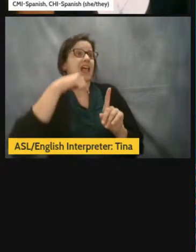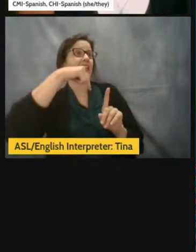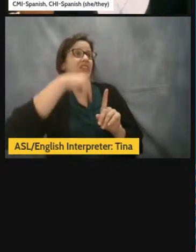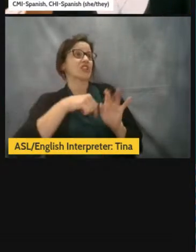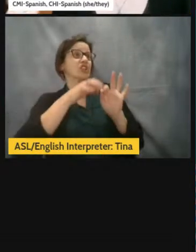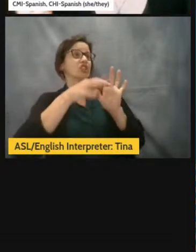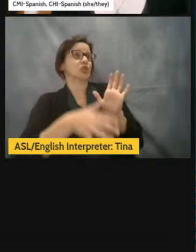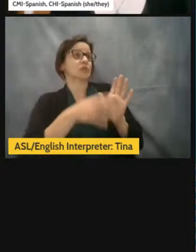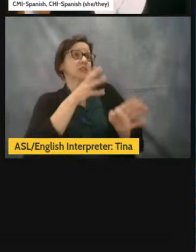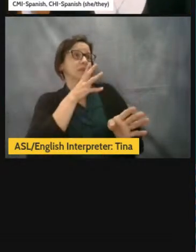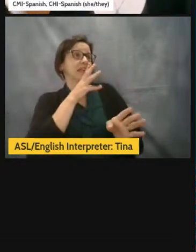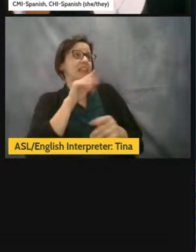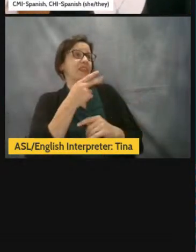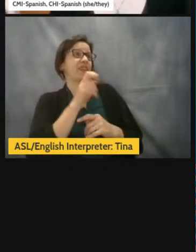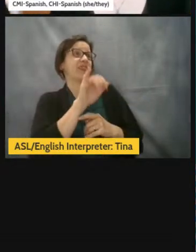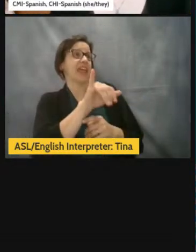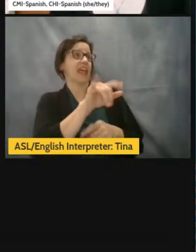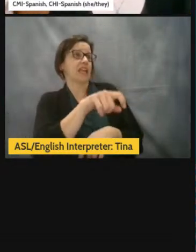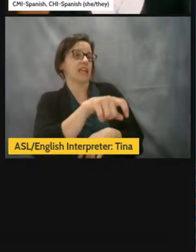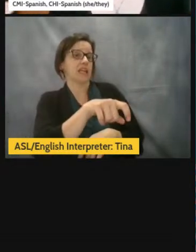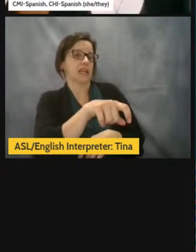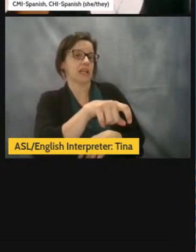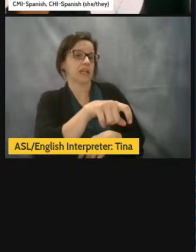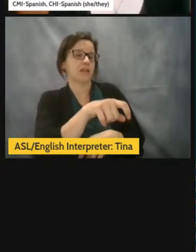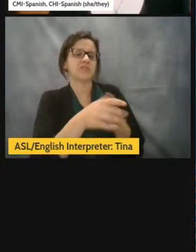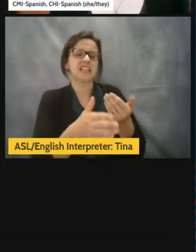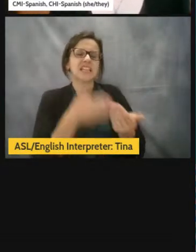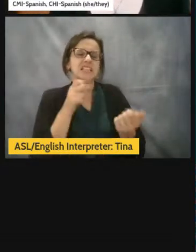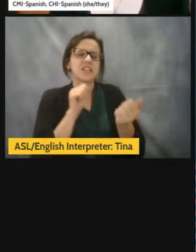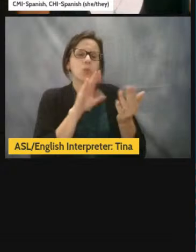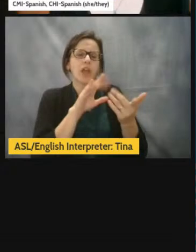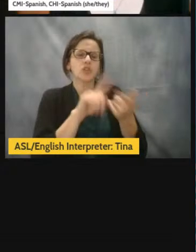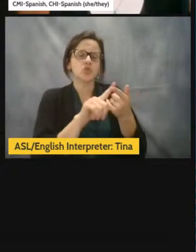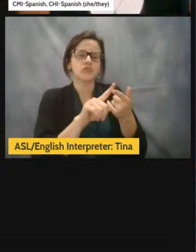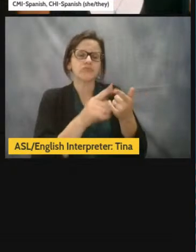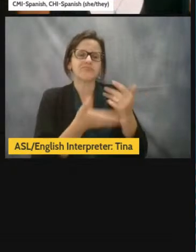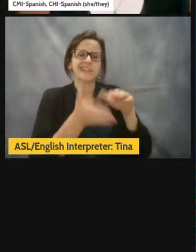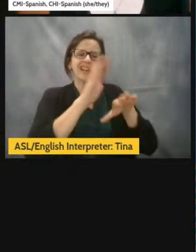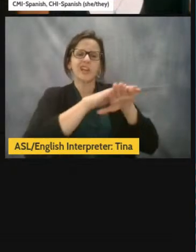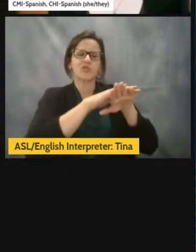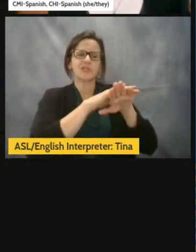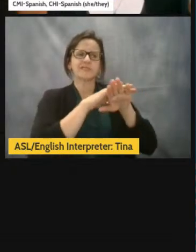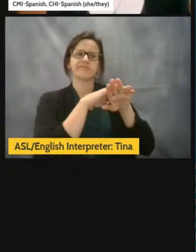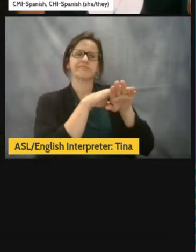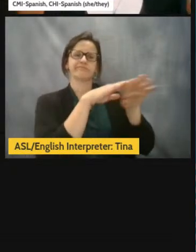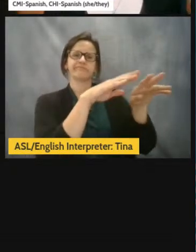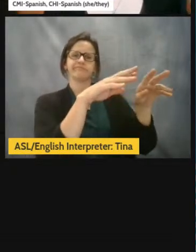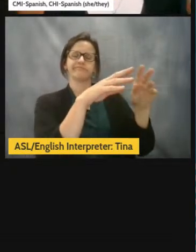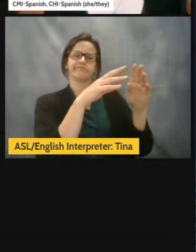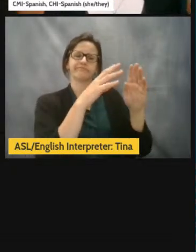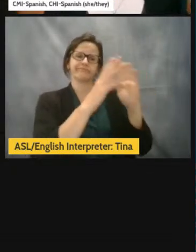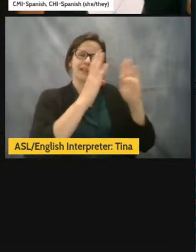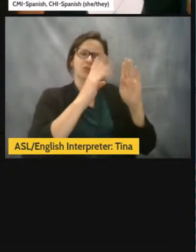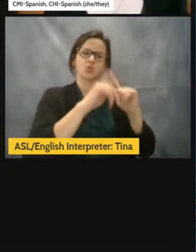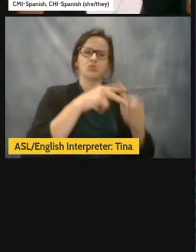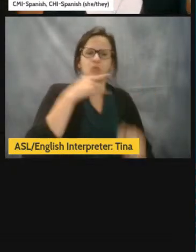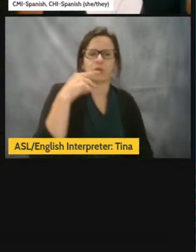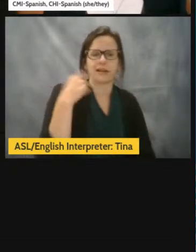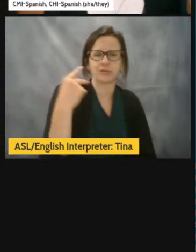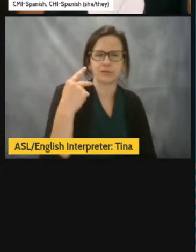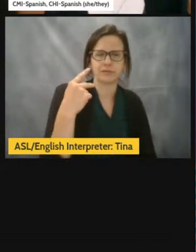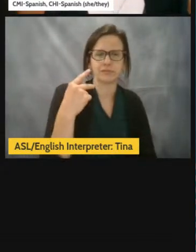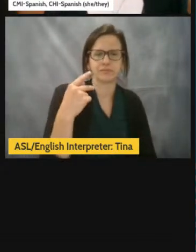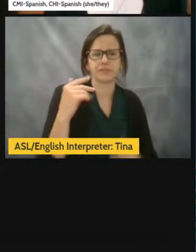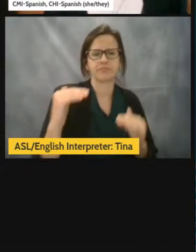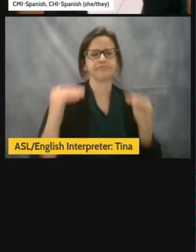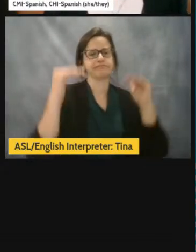okay? It's a really, really easy way to increase visibility and raise the bar. And then lastly, knowing the lingo is